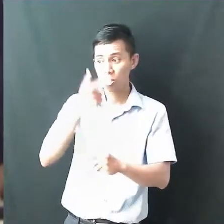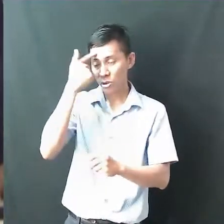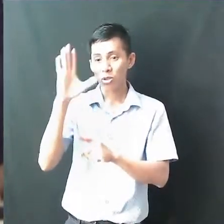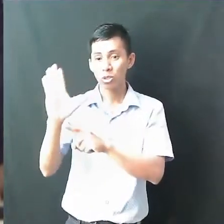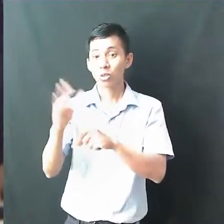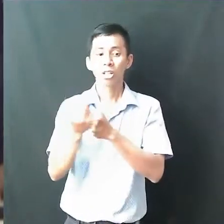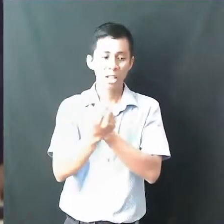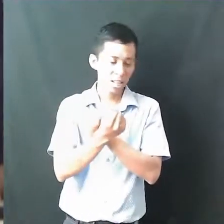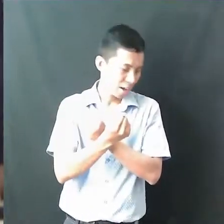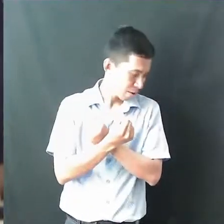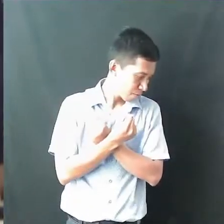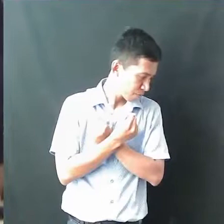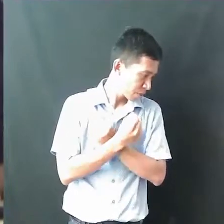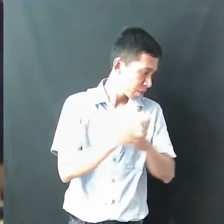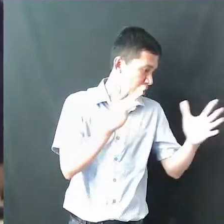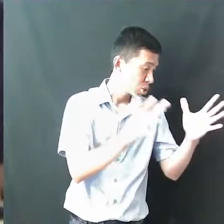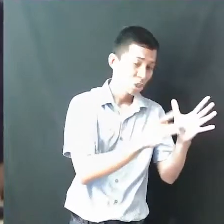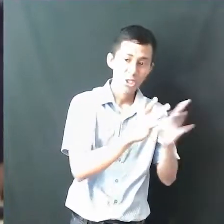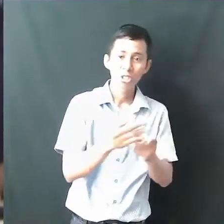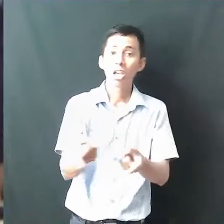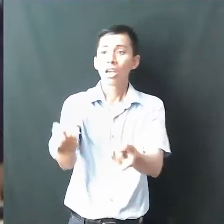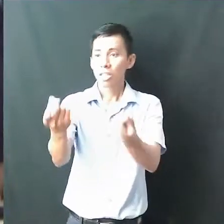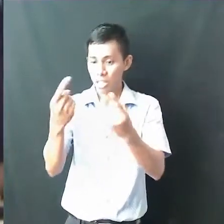came? How he